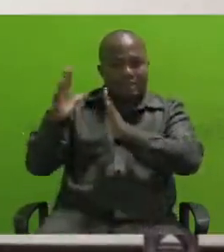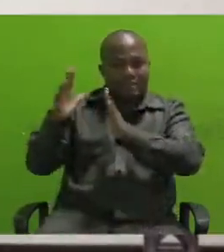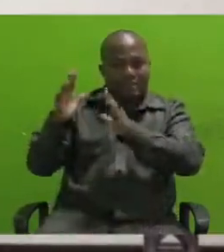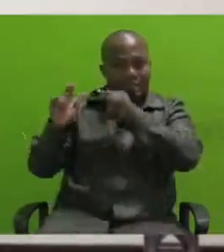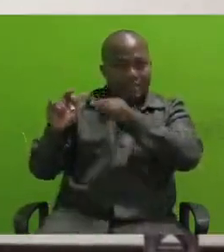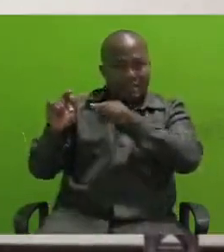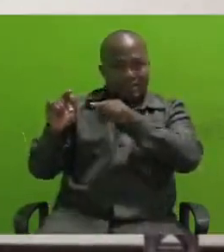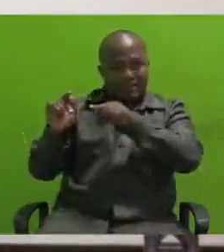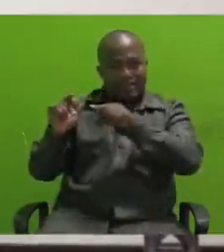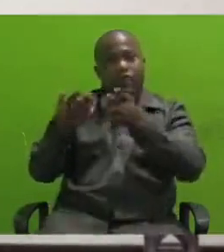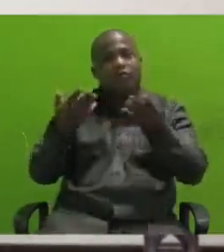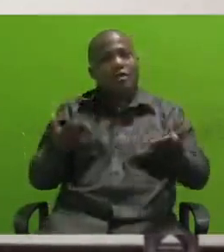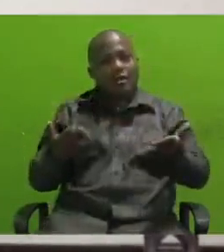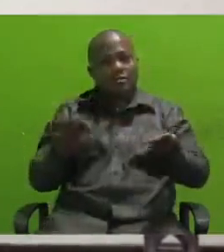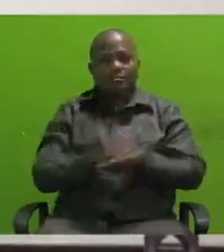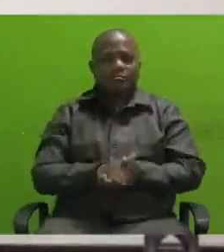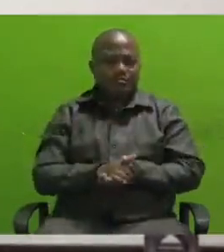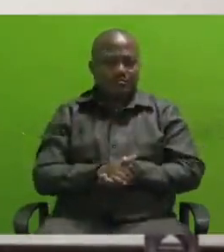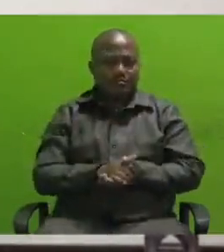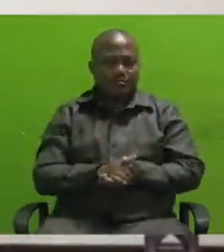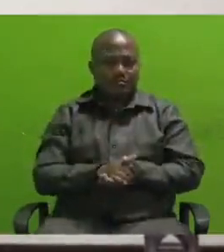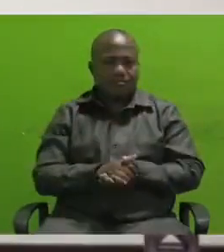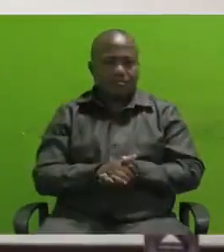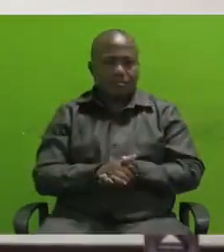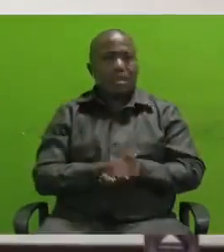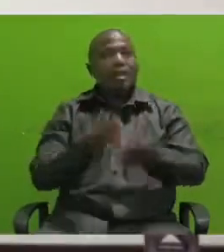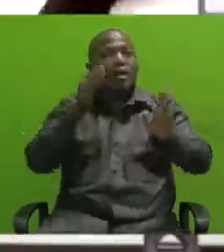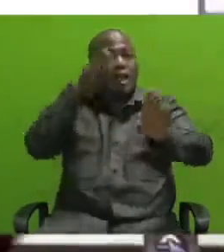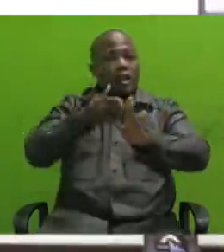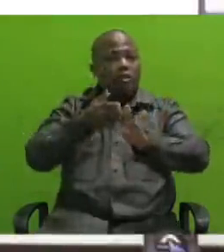so as to make the other side as our reference.